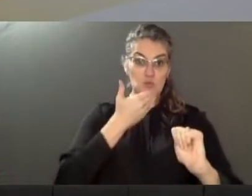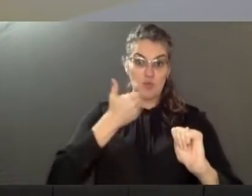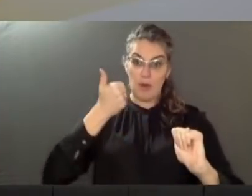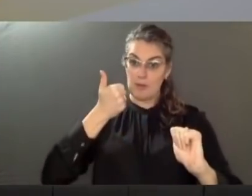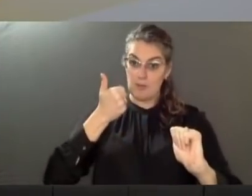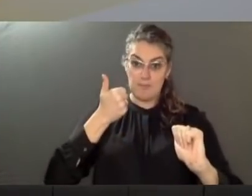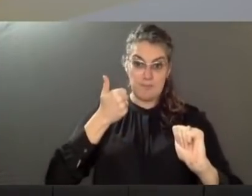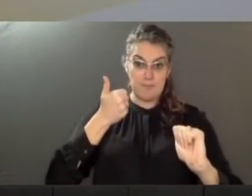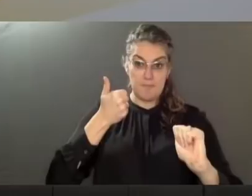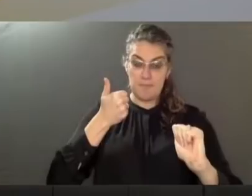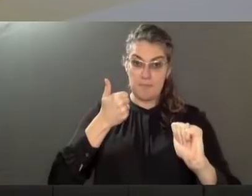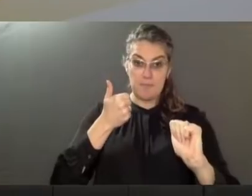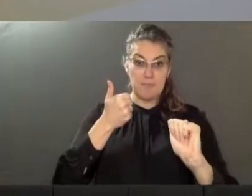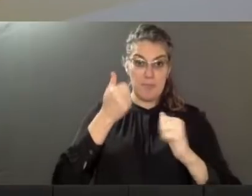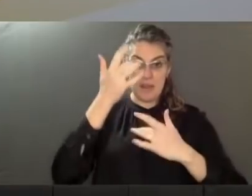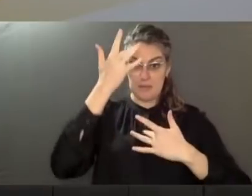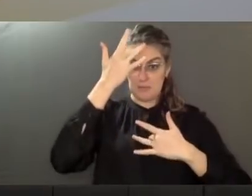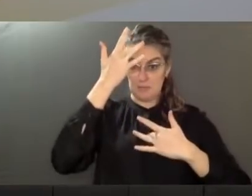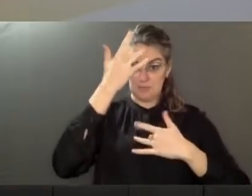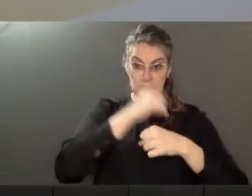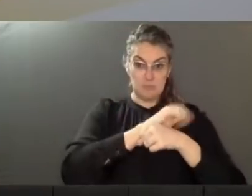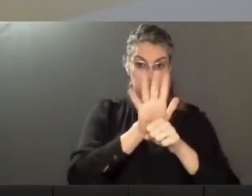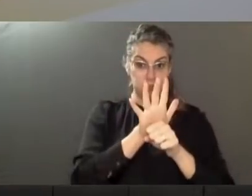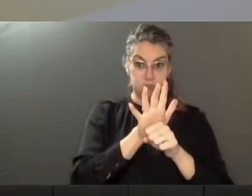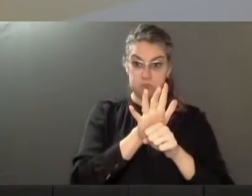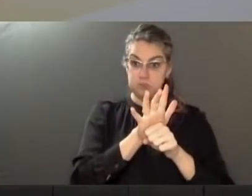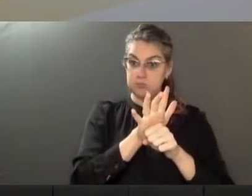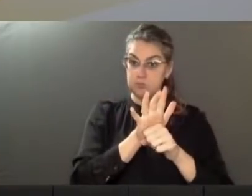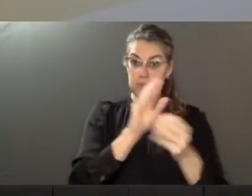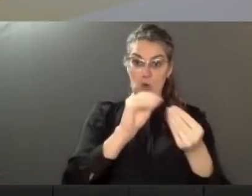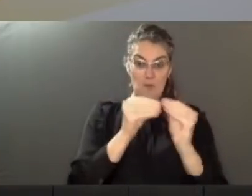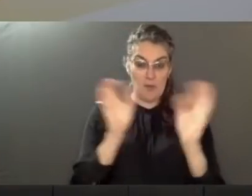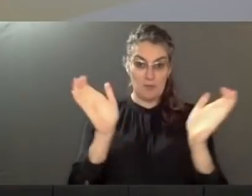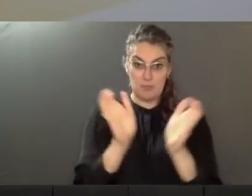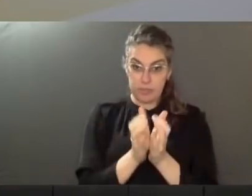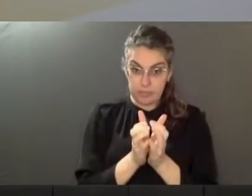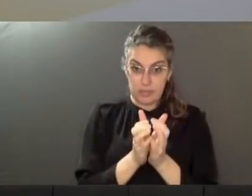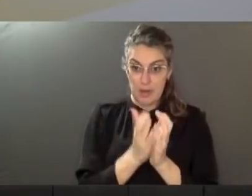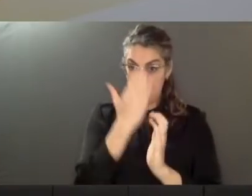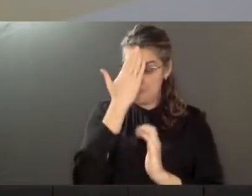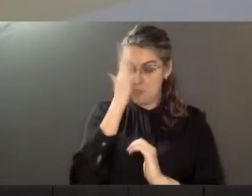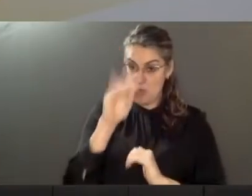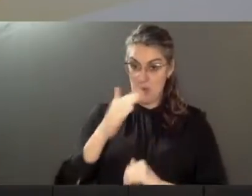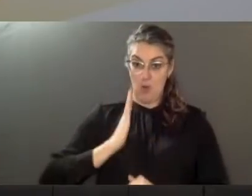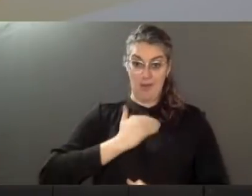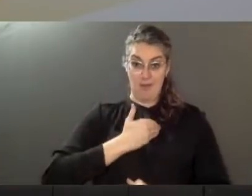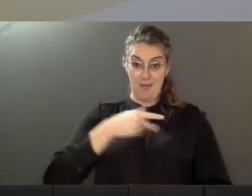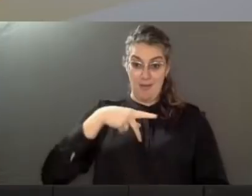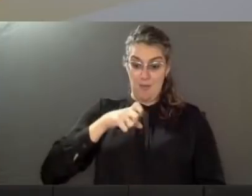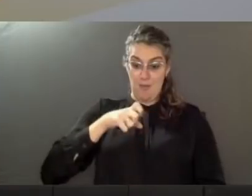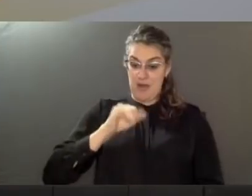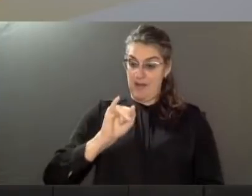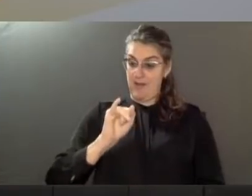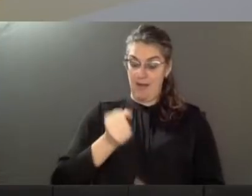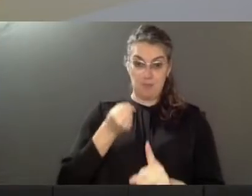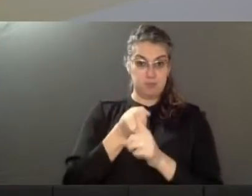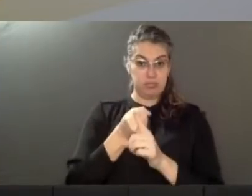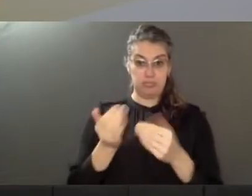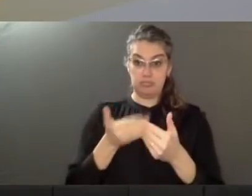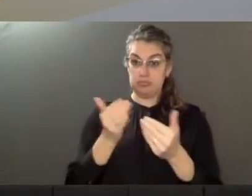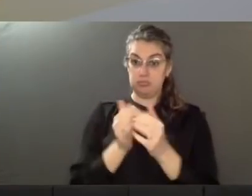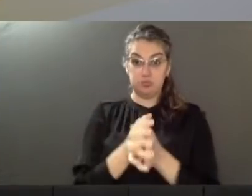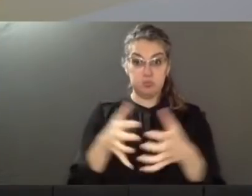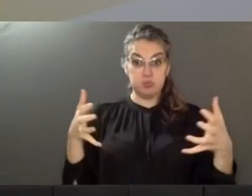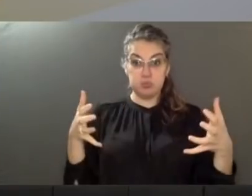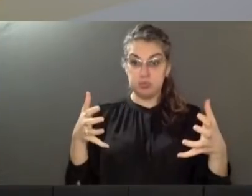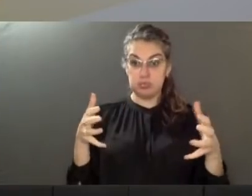province, we know that we could easily be in a similar situation, and we know from past experience that one phone call from the